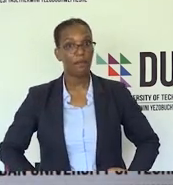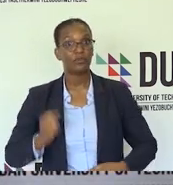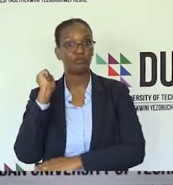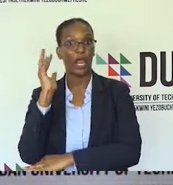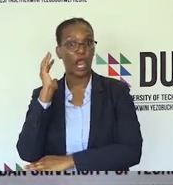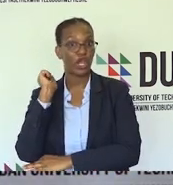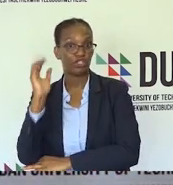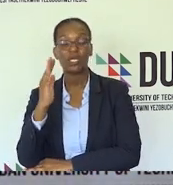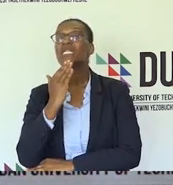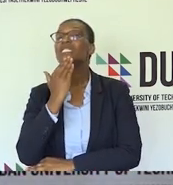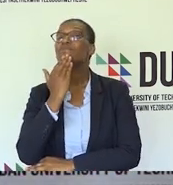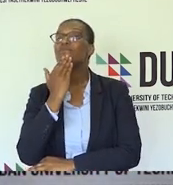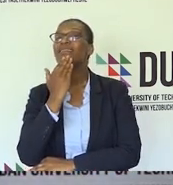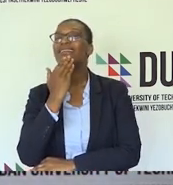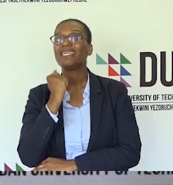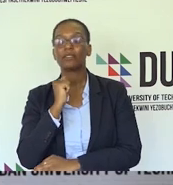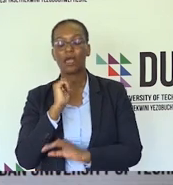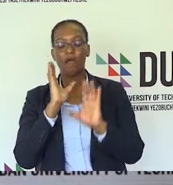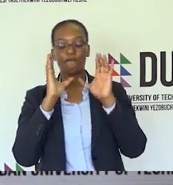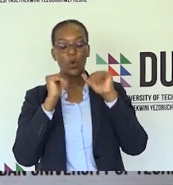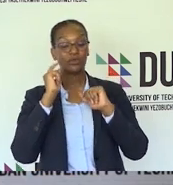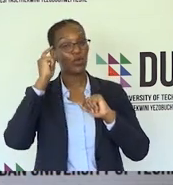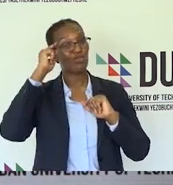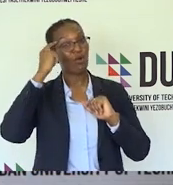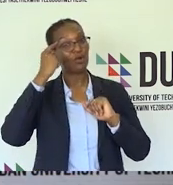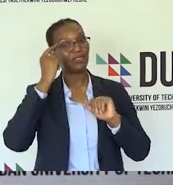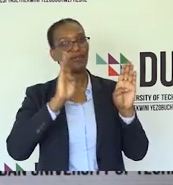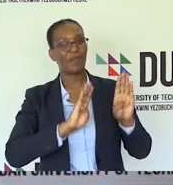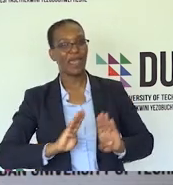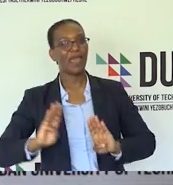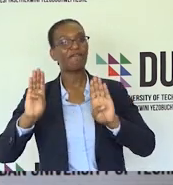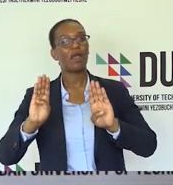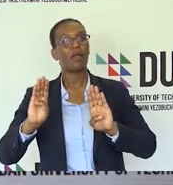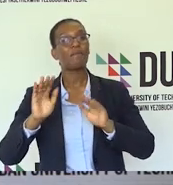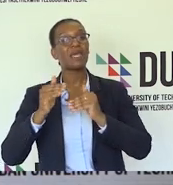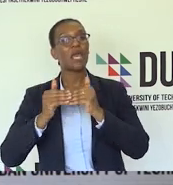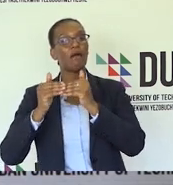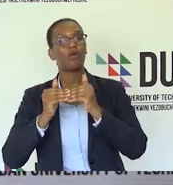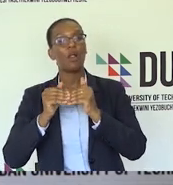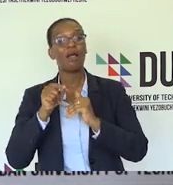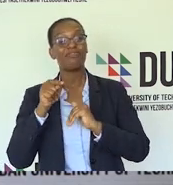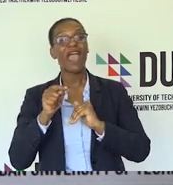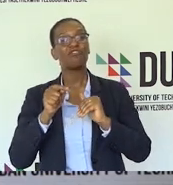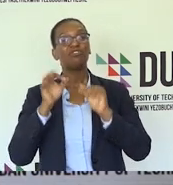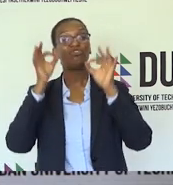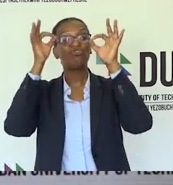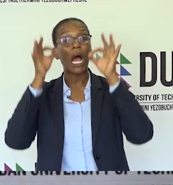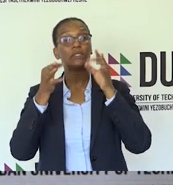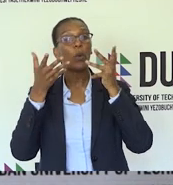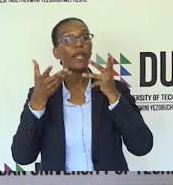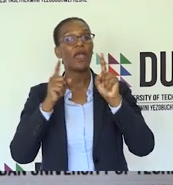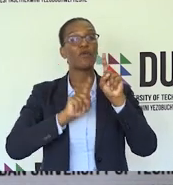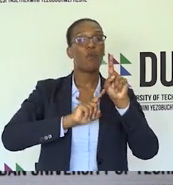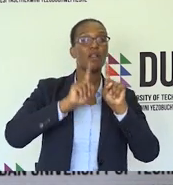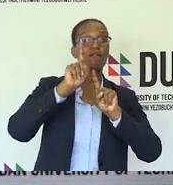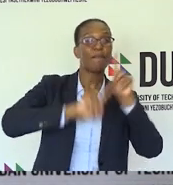please pay attention to your thoughts and behavior. they prejudge either failure